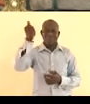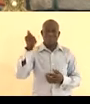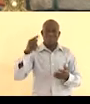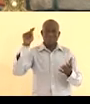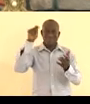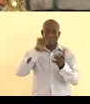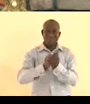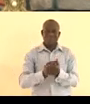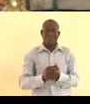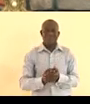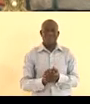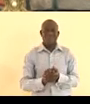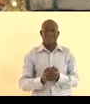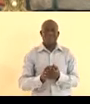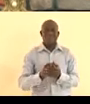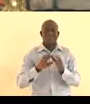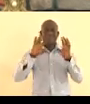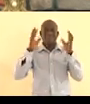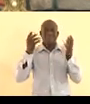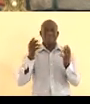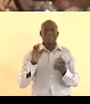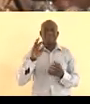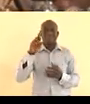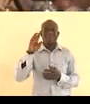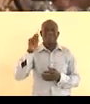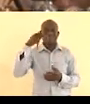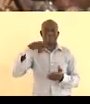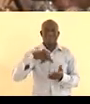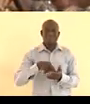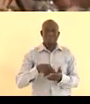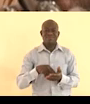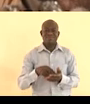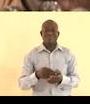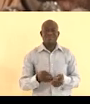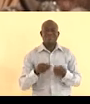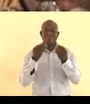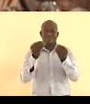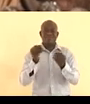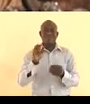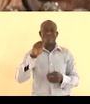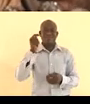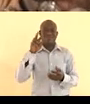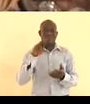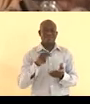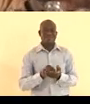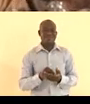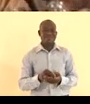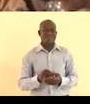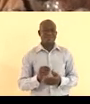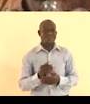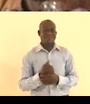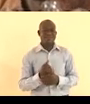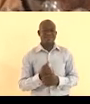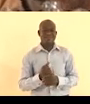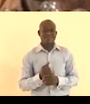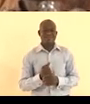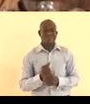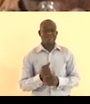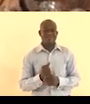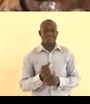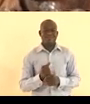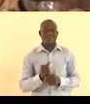class rep can deliver 5,000 naira. You don't know, the teacher doesn't know. So, and if he does that for 30 people, can you